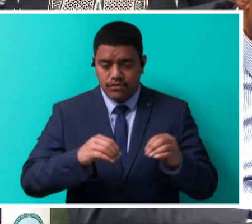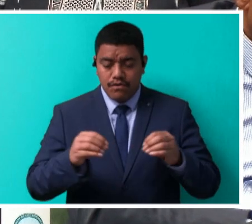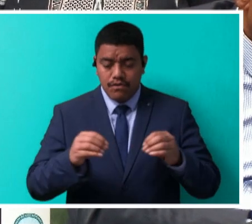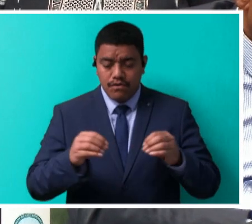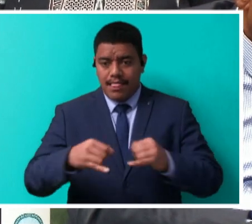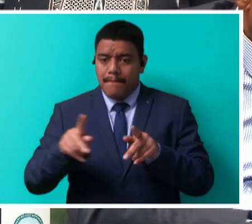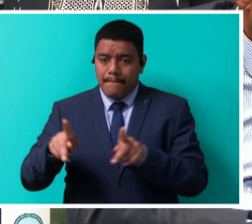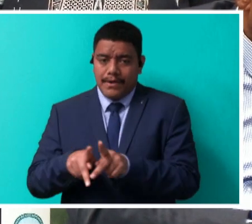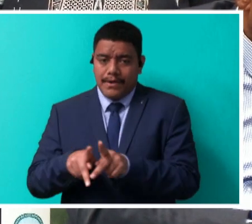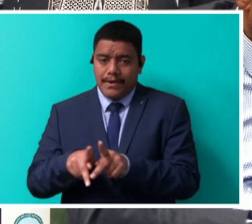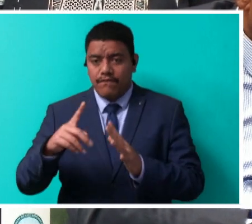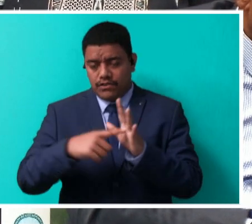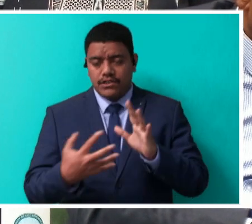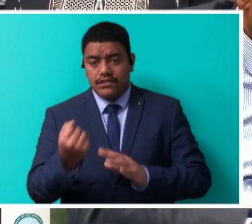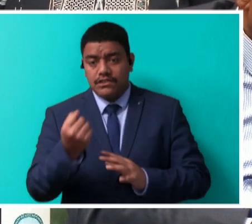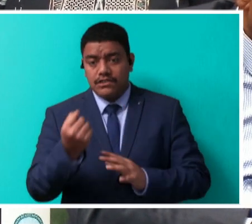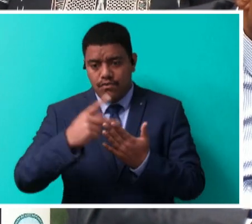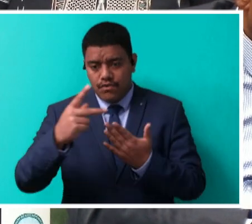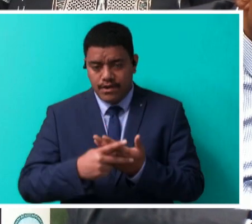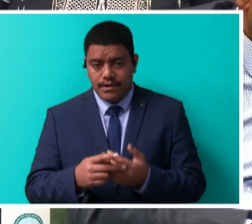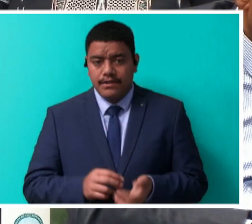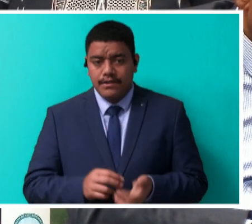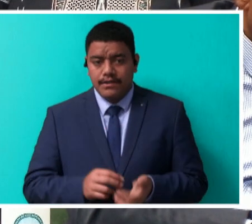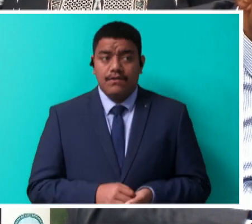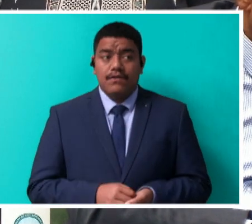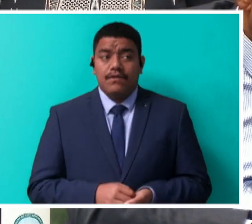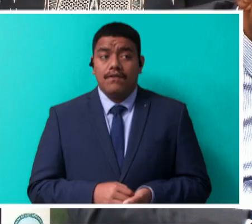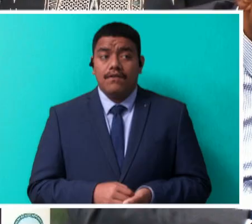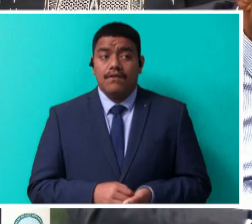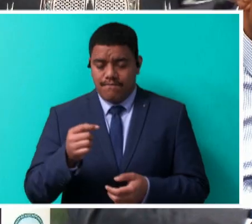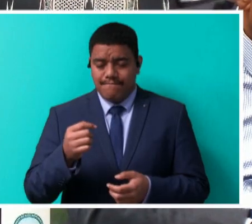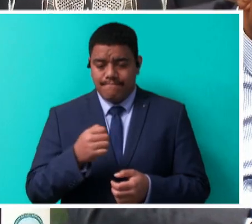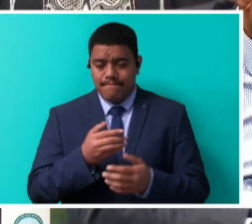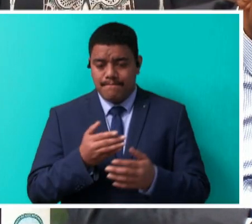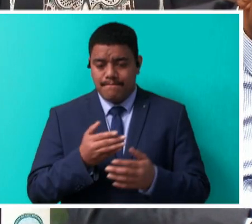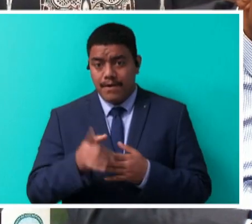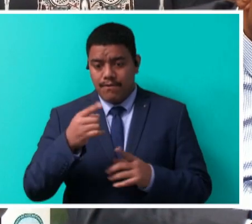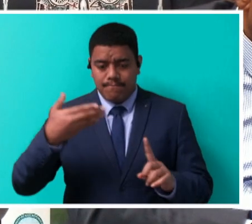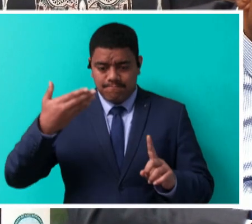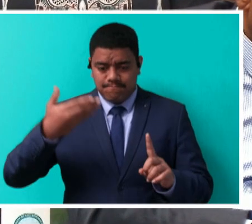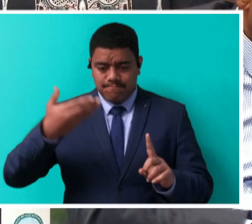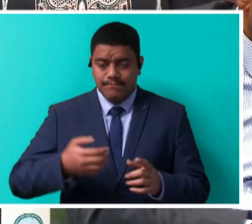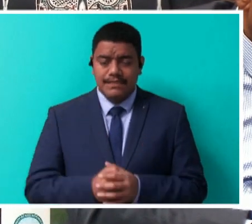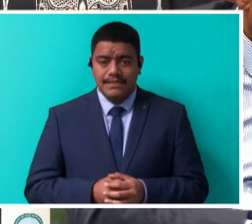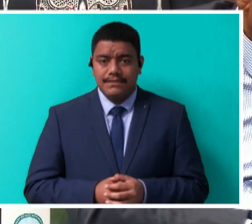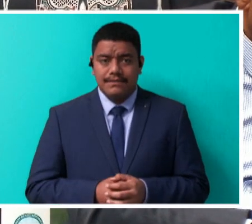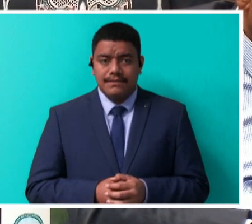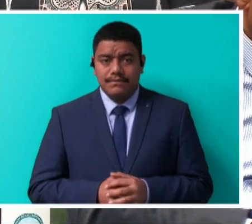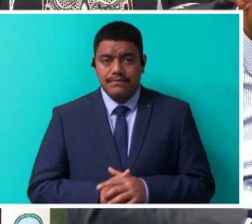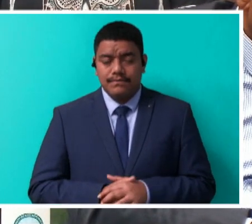Partnership for Justice Program, ably led by one of our own, Mr. Apollo Simbwase, the son of Isimel